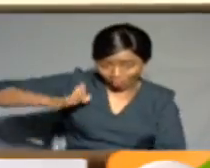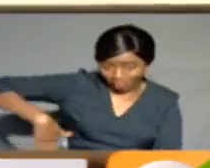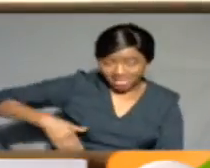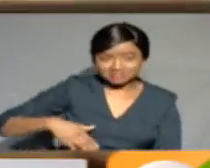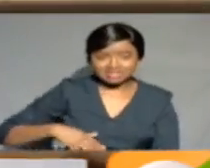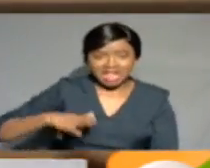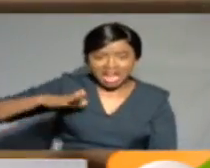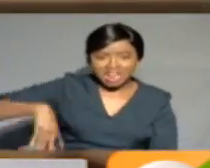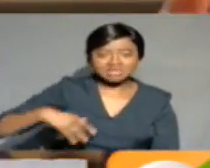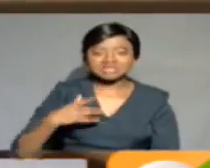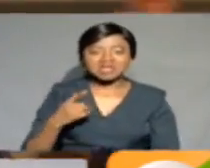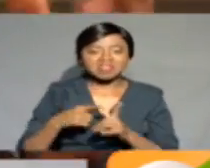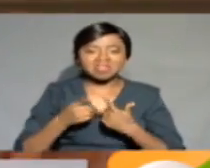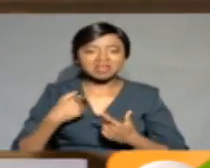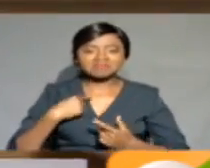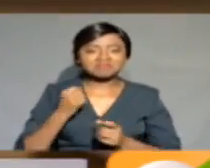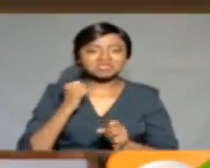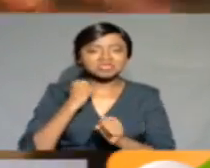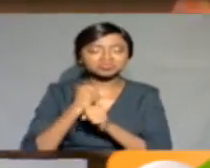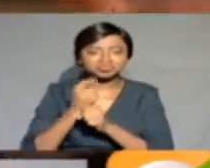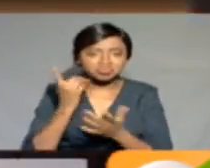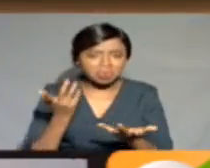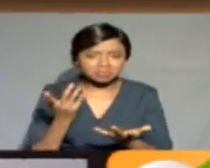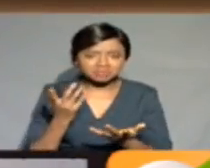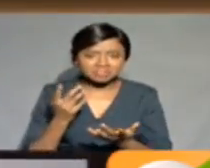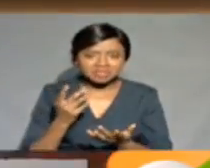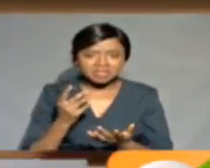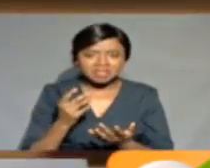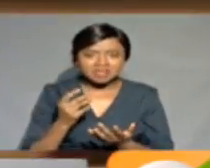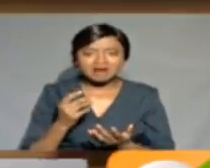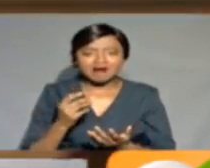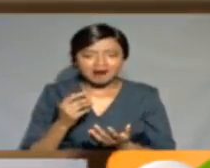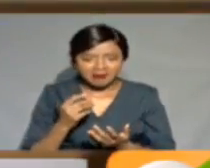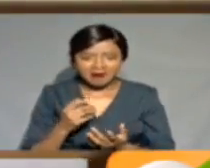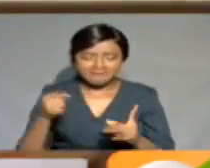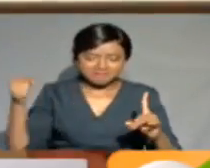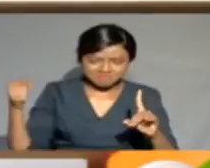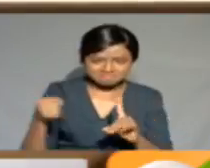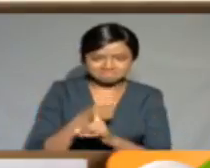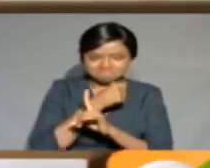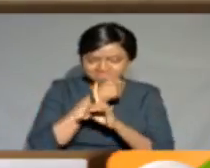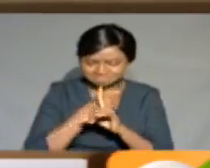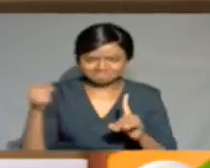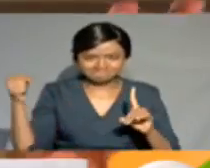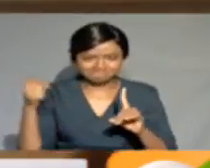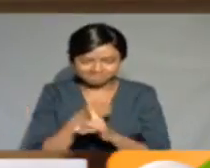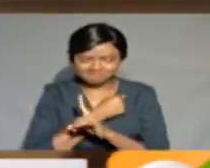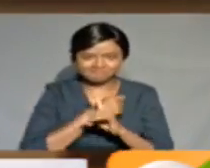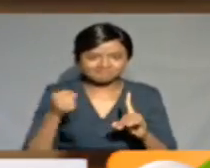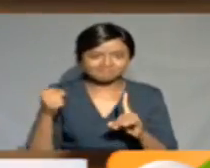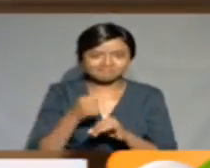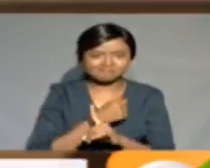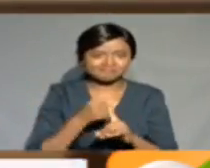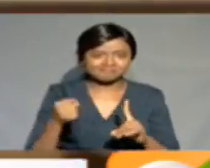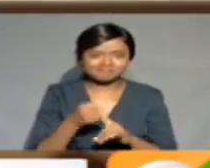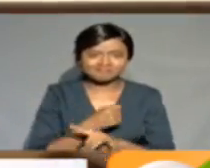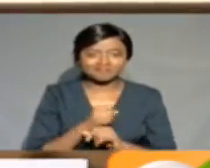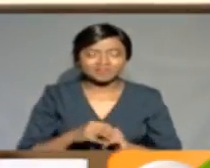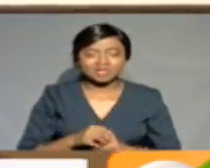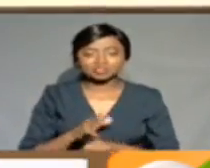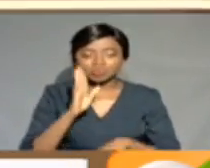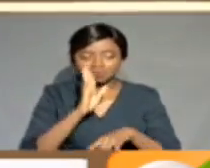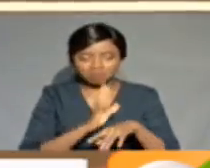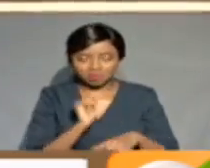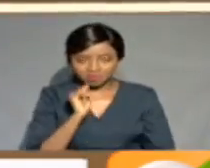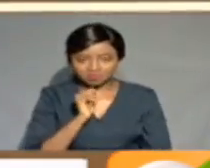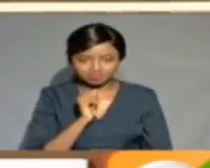like quenching down. Then I came a new person who was now to receive the full, like the final of the bullies. So they called